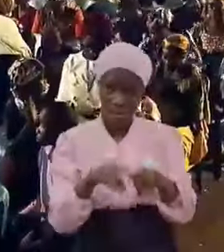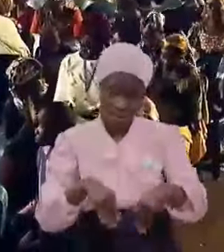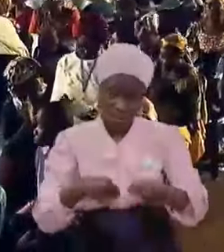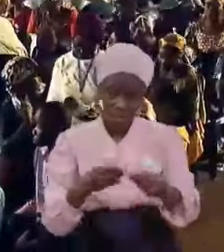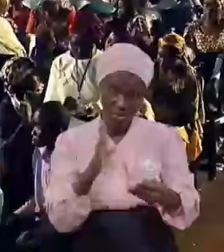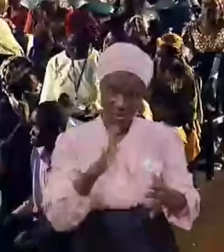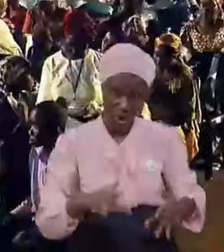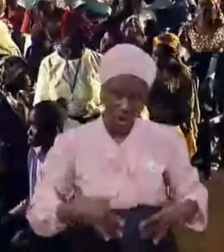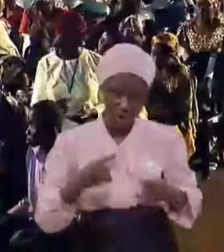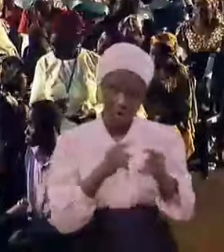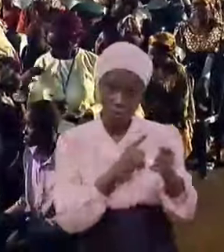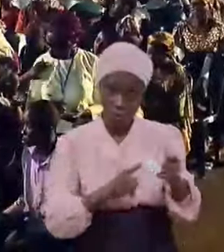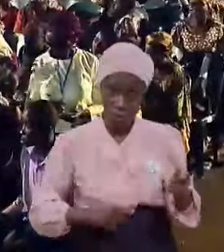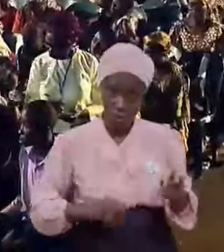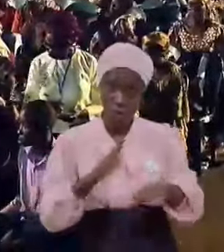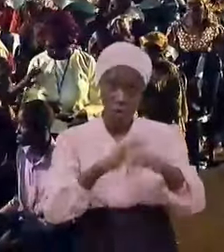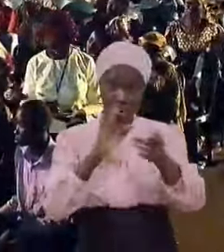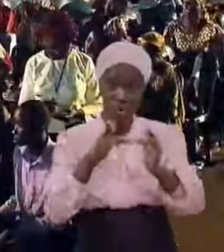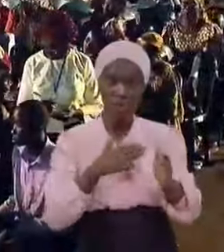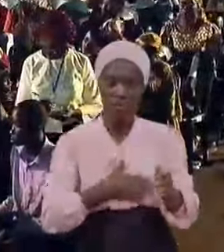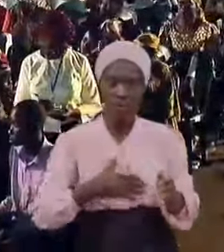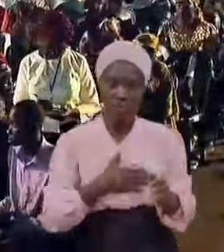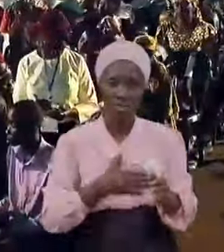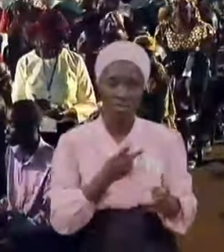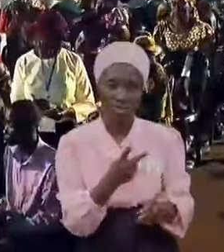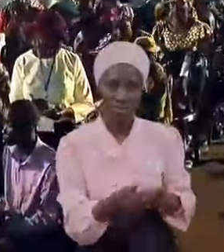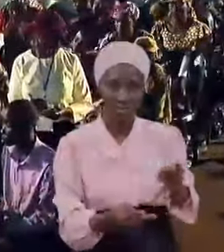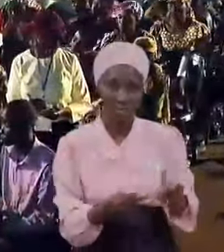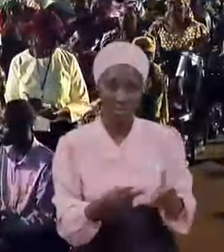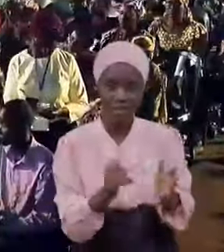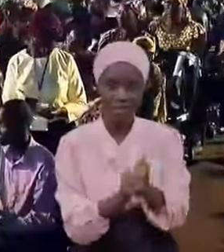visit the link under your